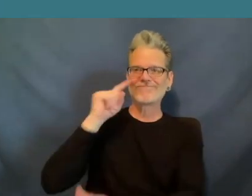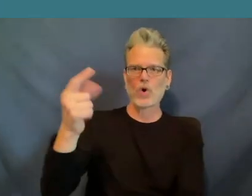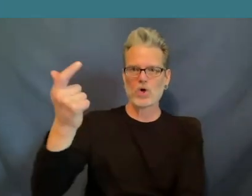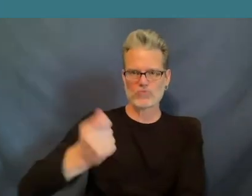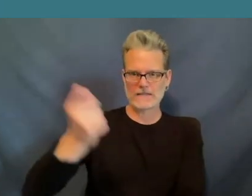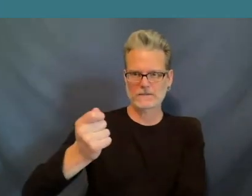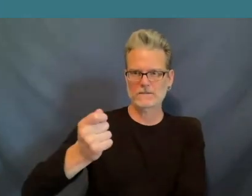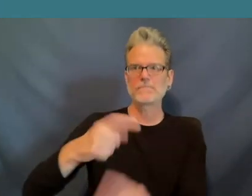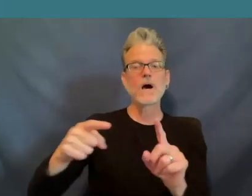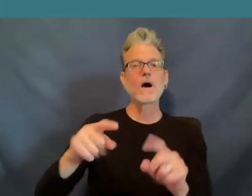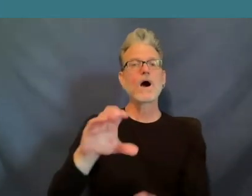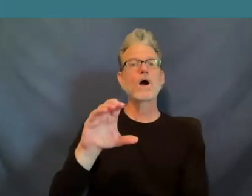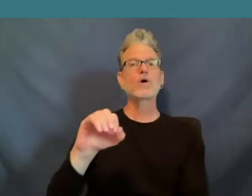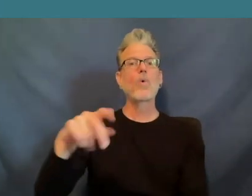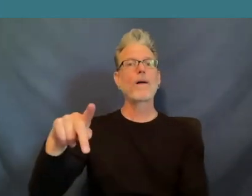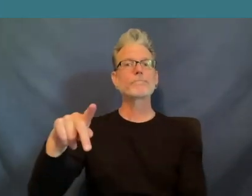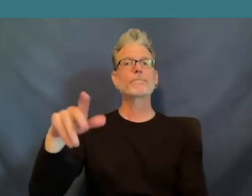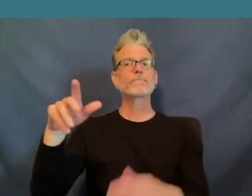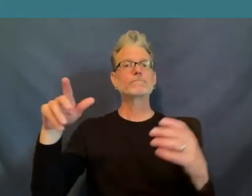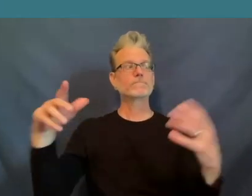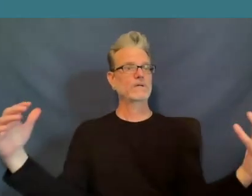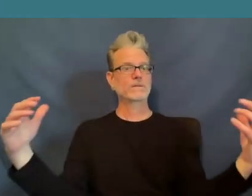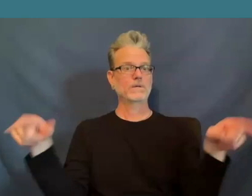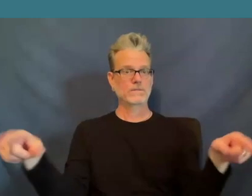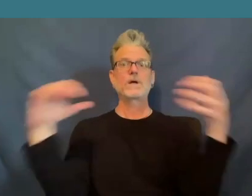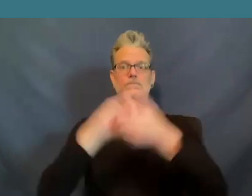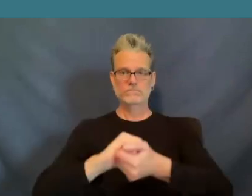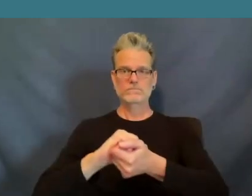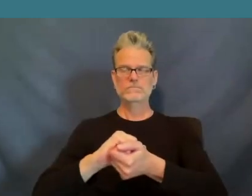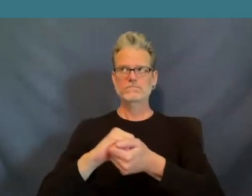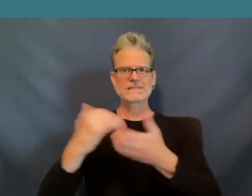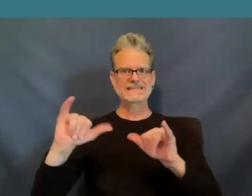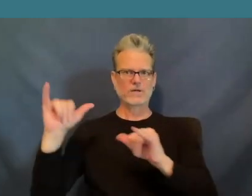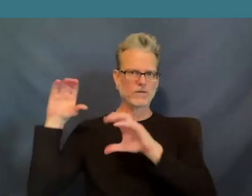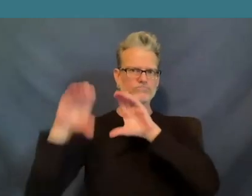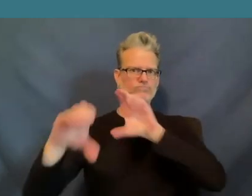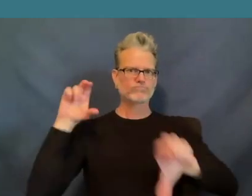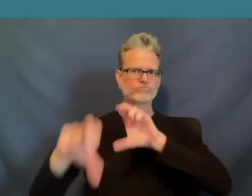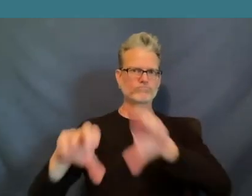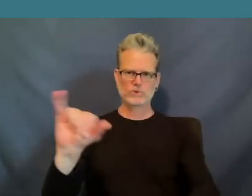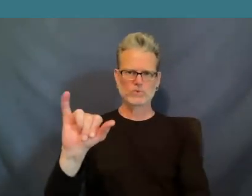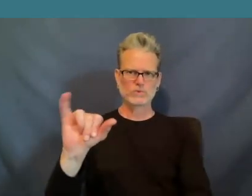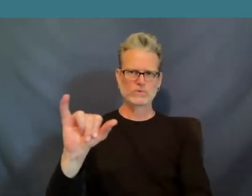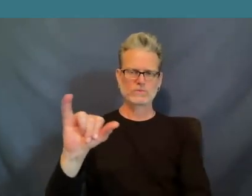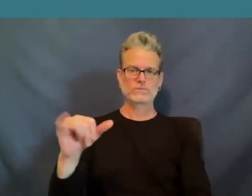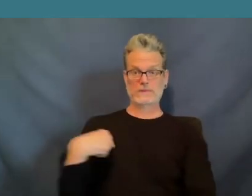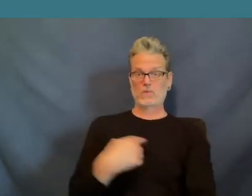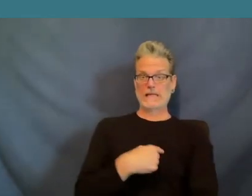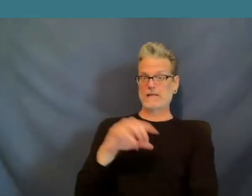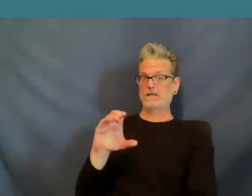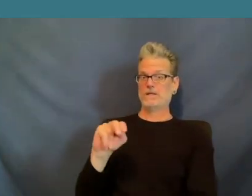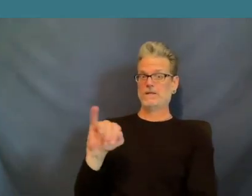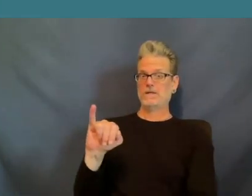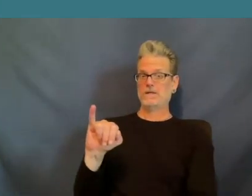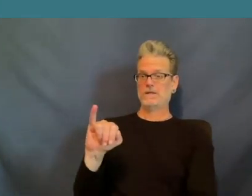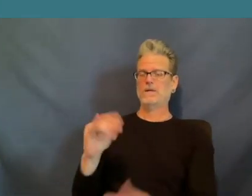other agreements combined together still receive the majority of funding. And we as community navigators are here to bridge the